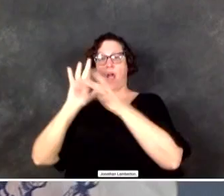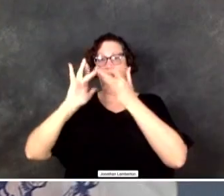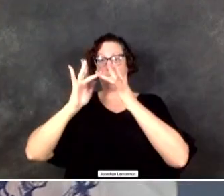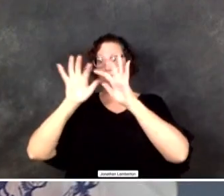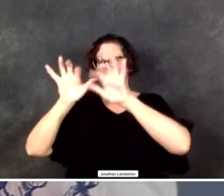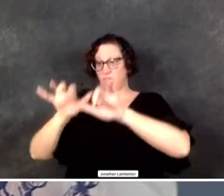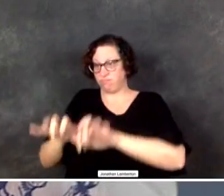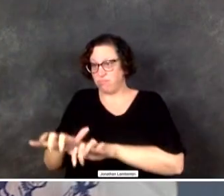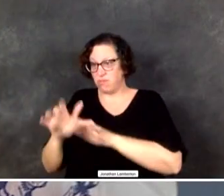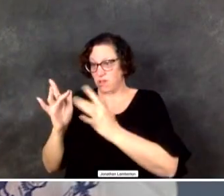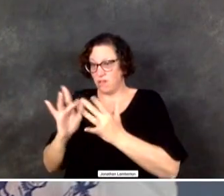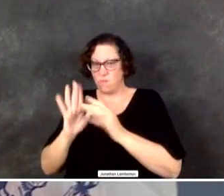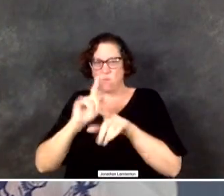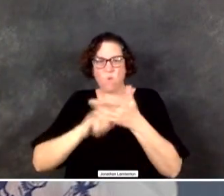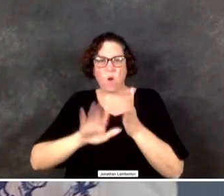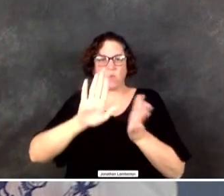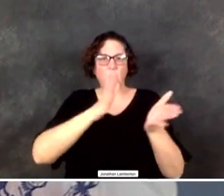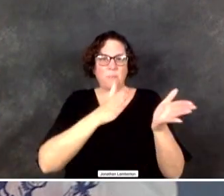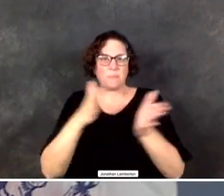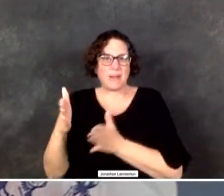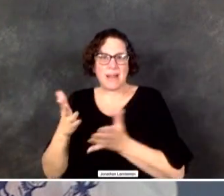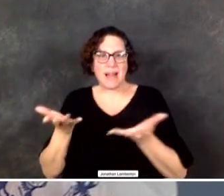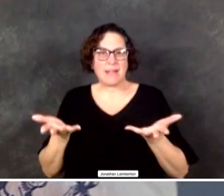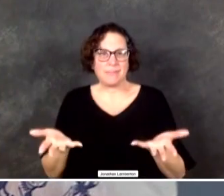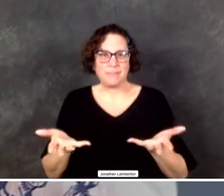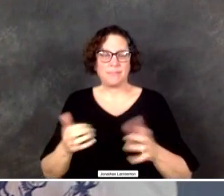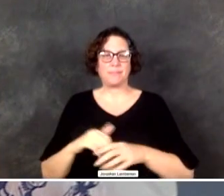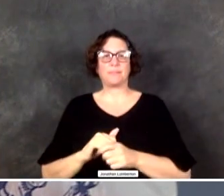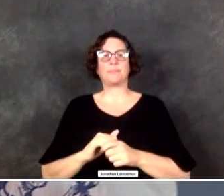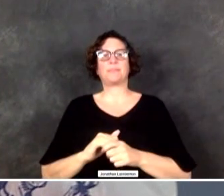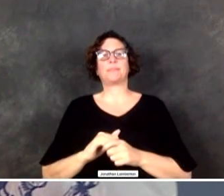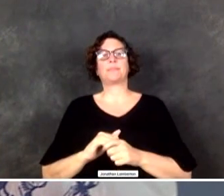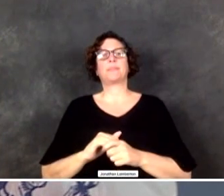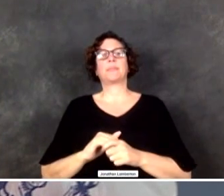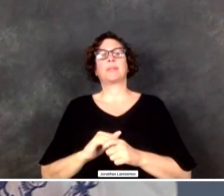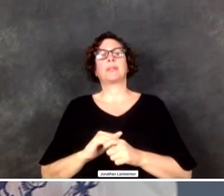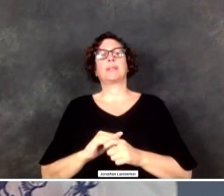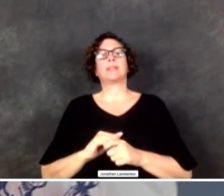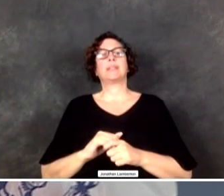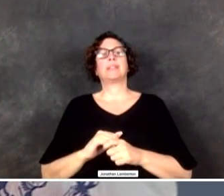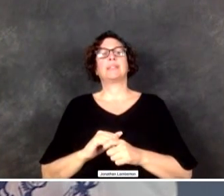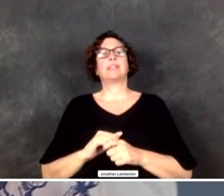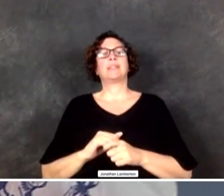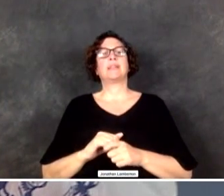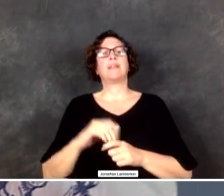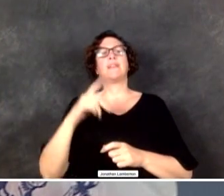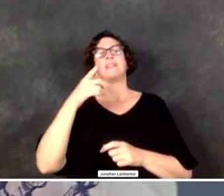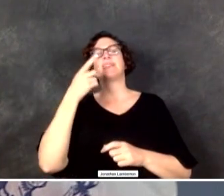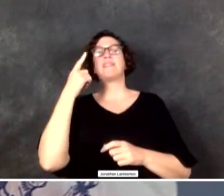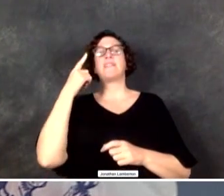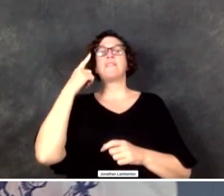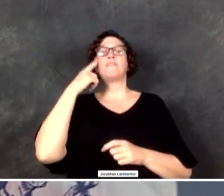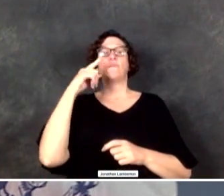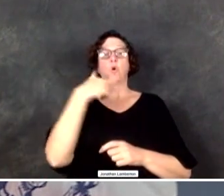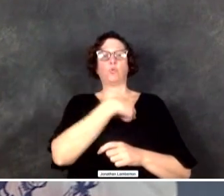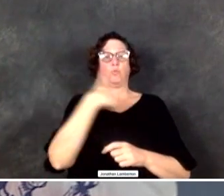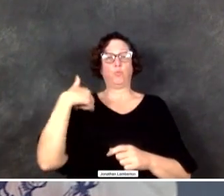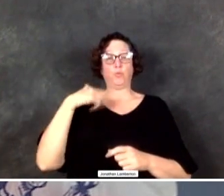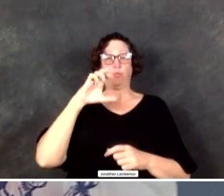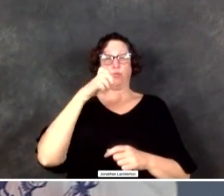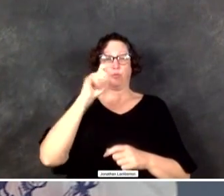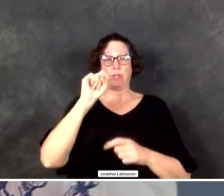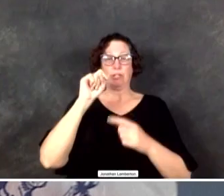think in everything we're going to be dealing with the regents, with the state, I think we're all sensitive to the fact this